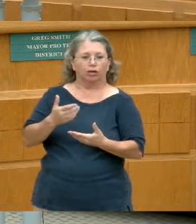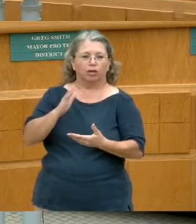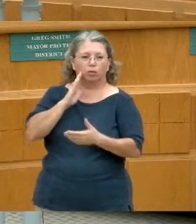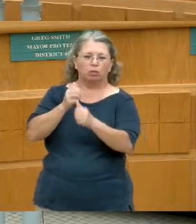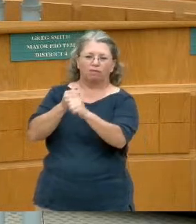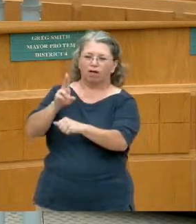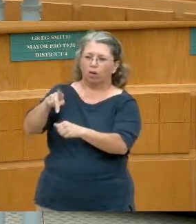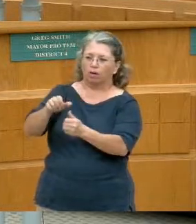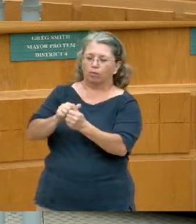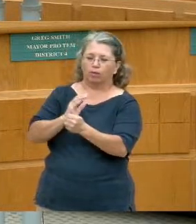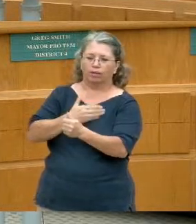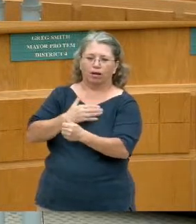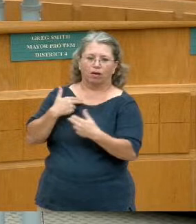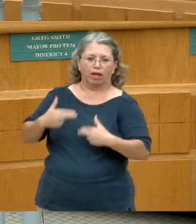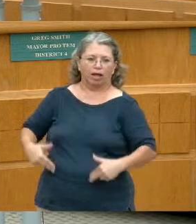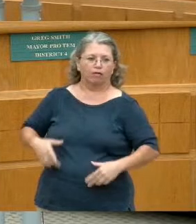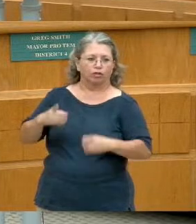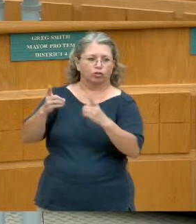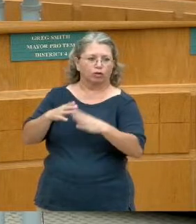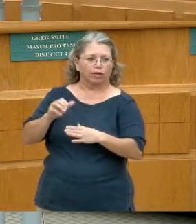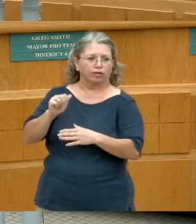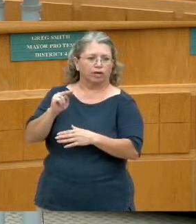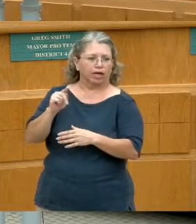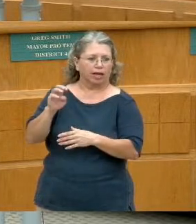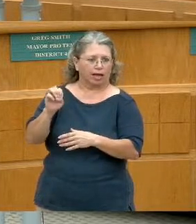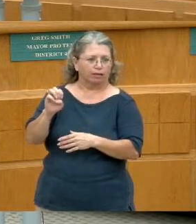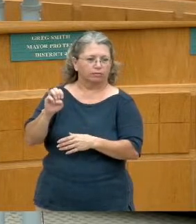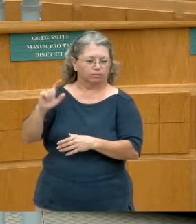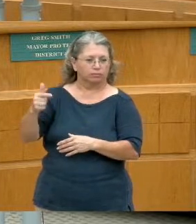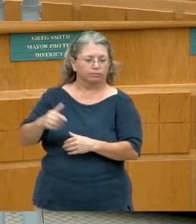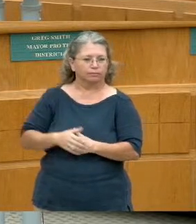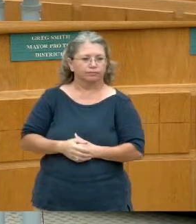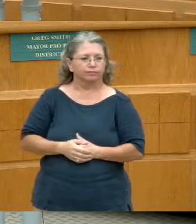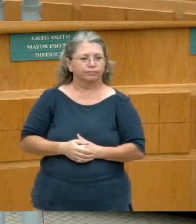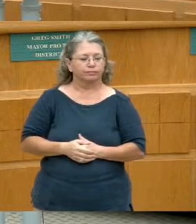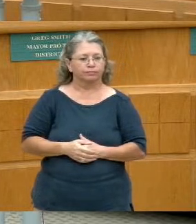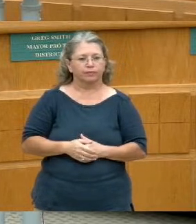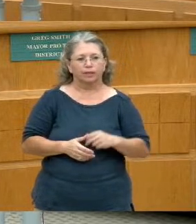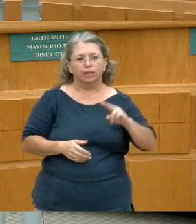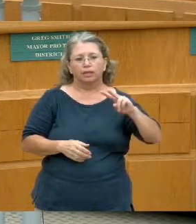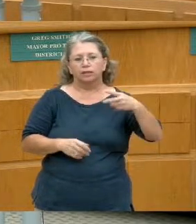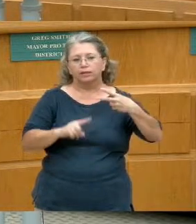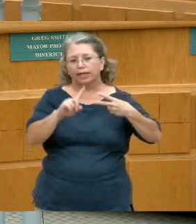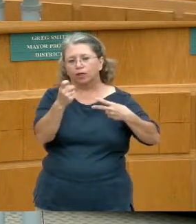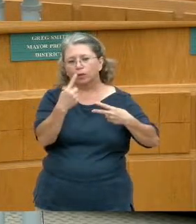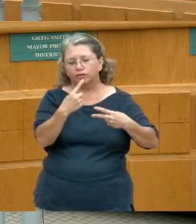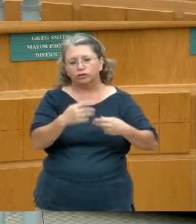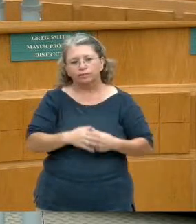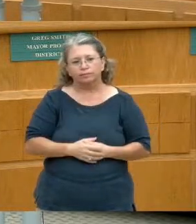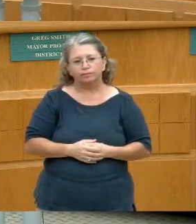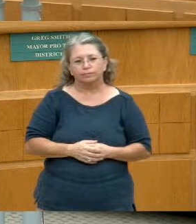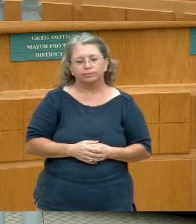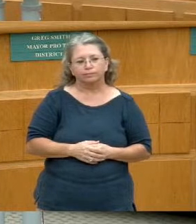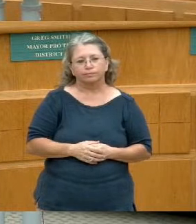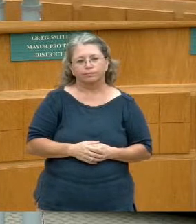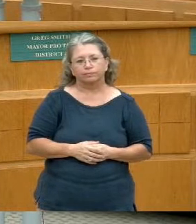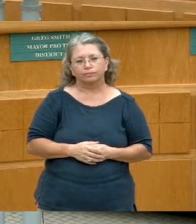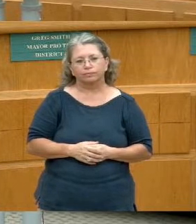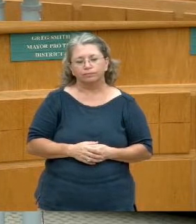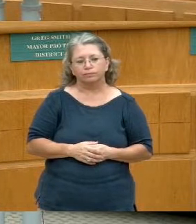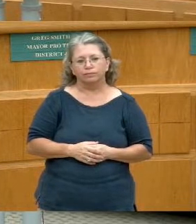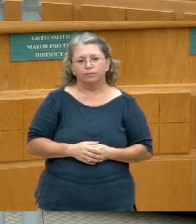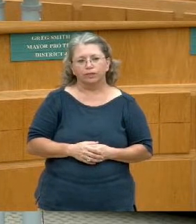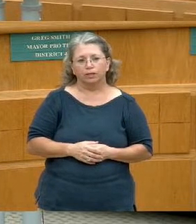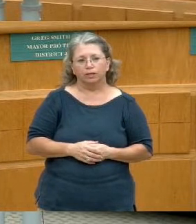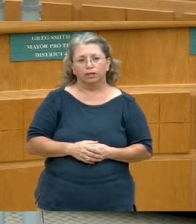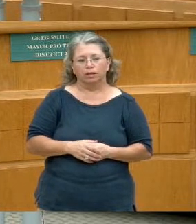Rodriguez. Thank you. The second question is, the reported cases from local nursing homes